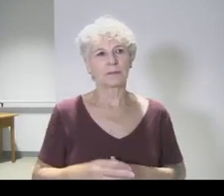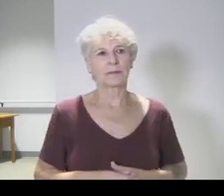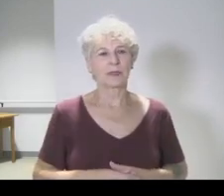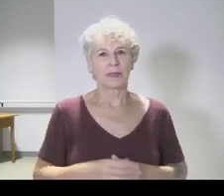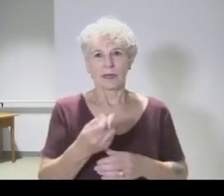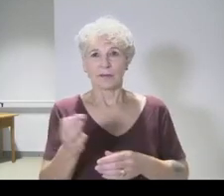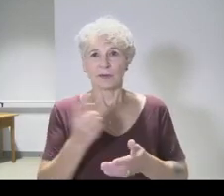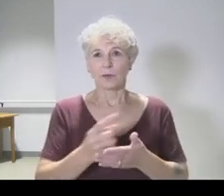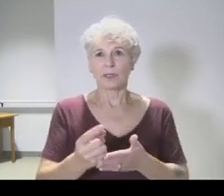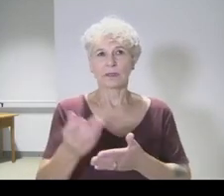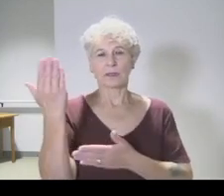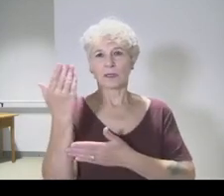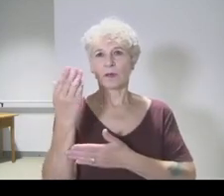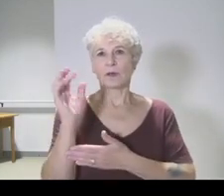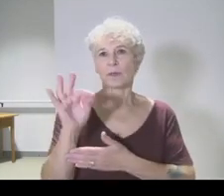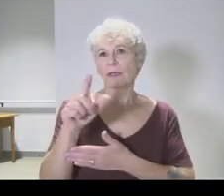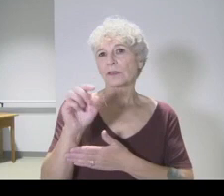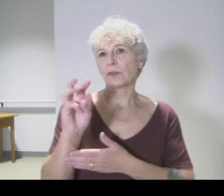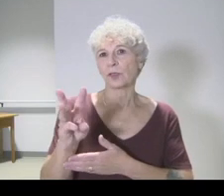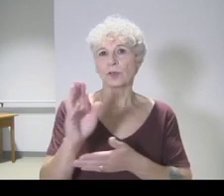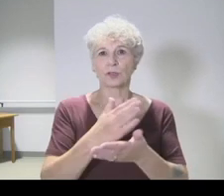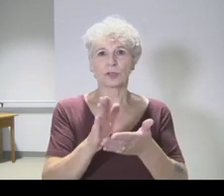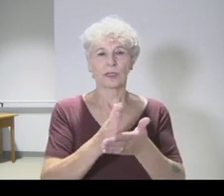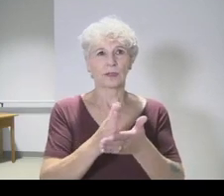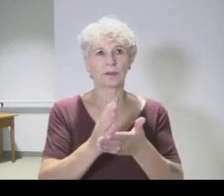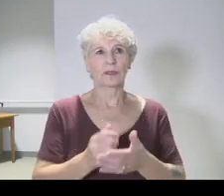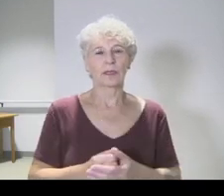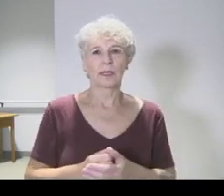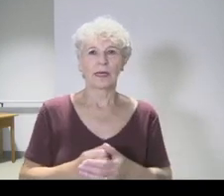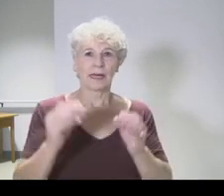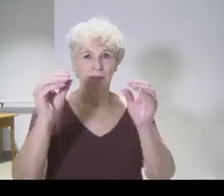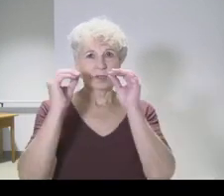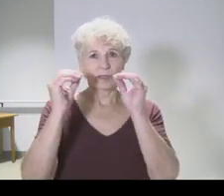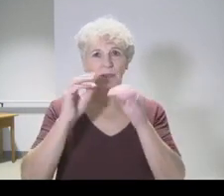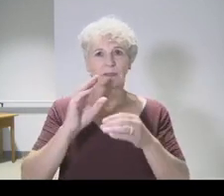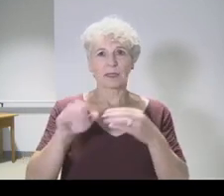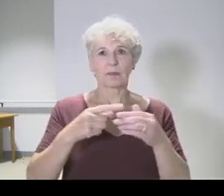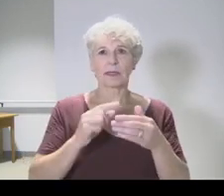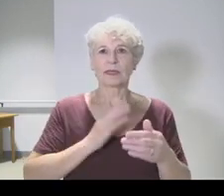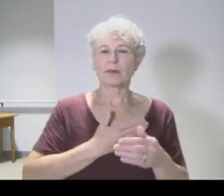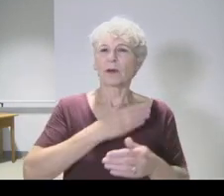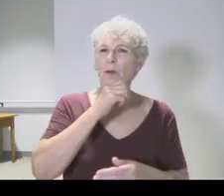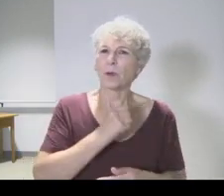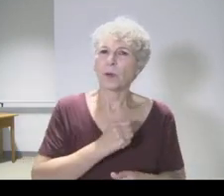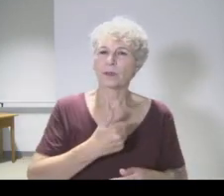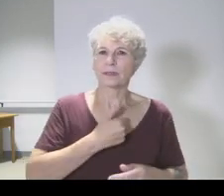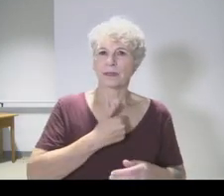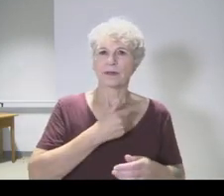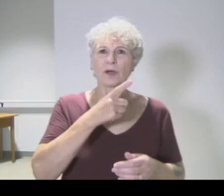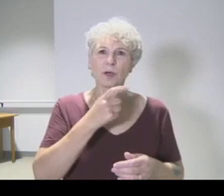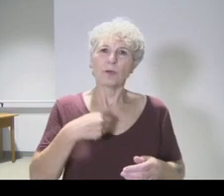few weeks ago, Pastor Lou shared with us and taught us about our old self, who we are